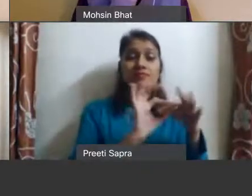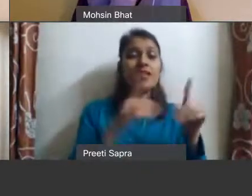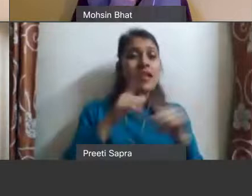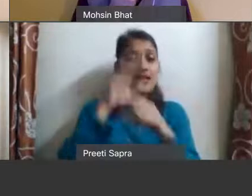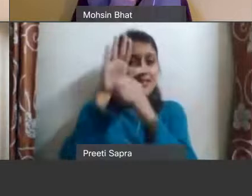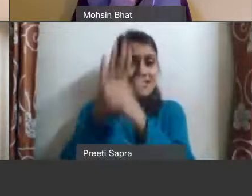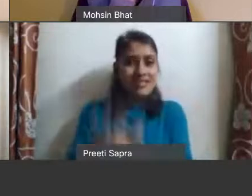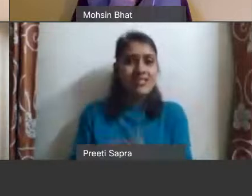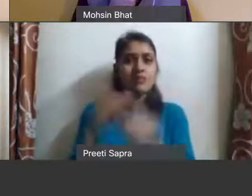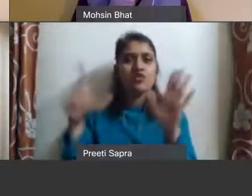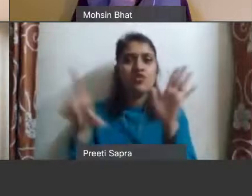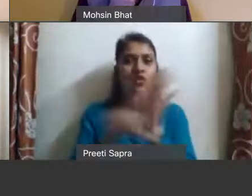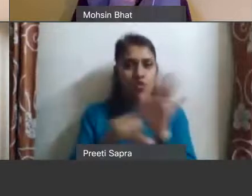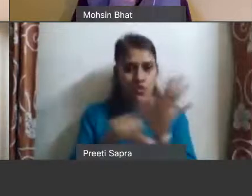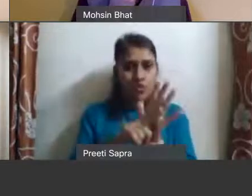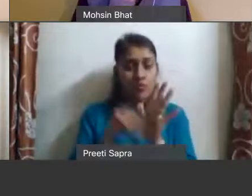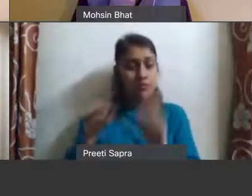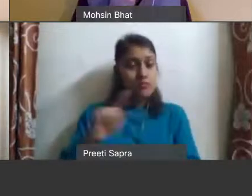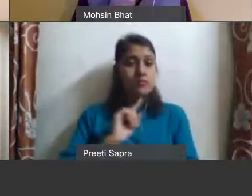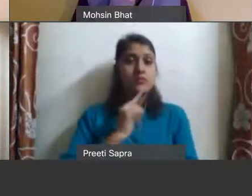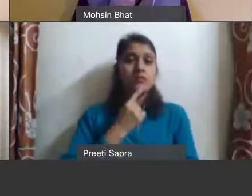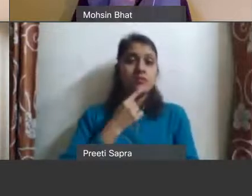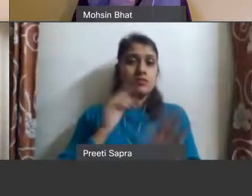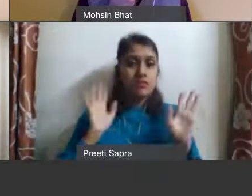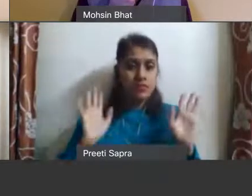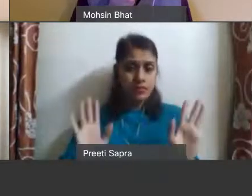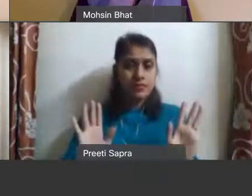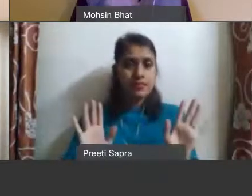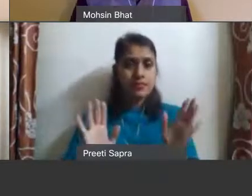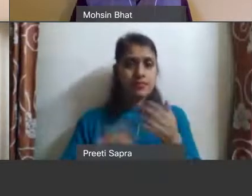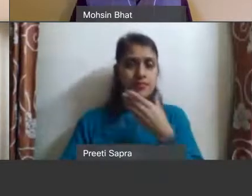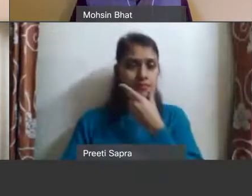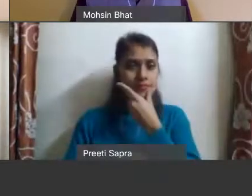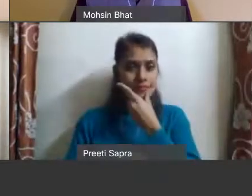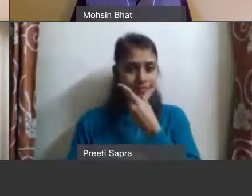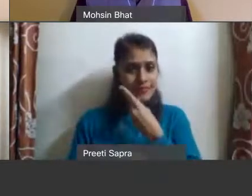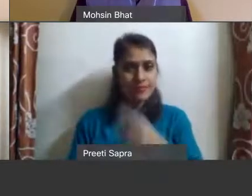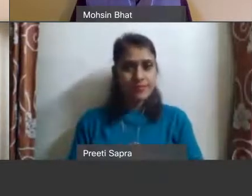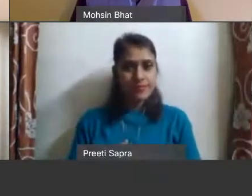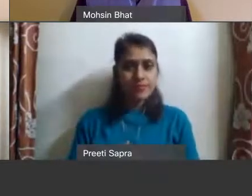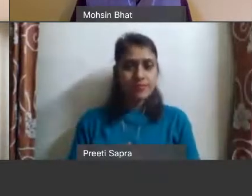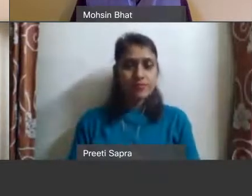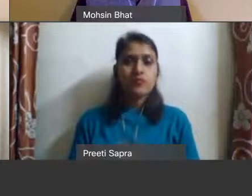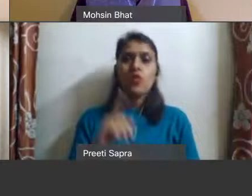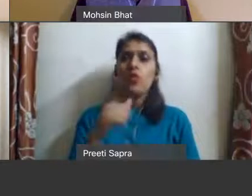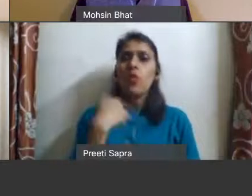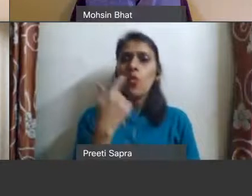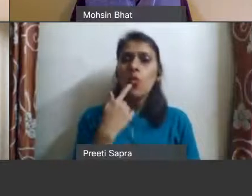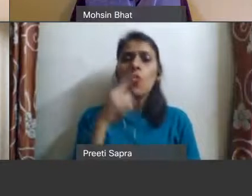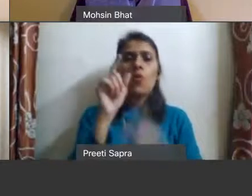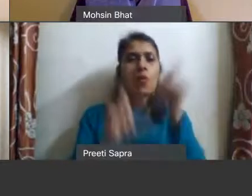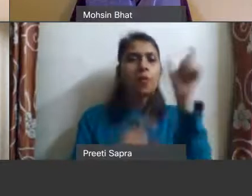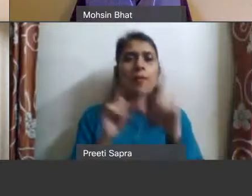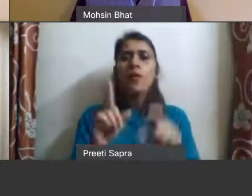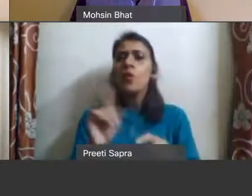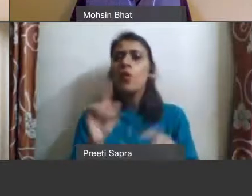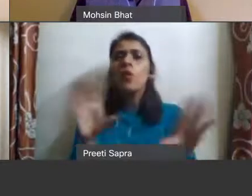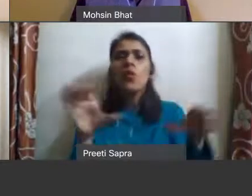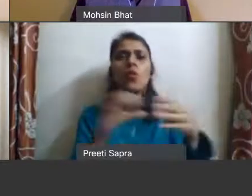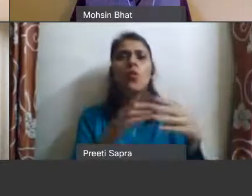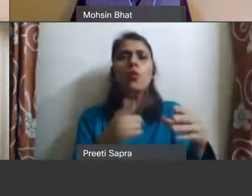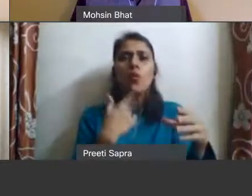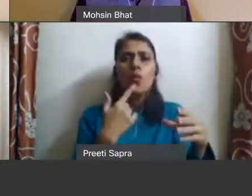law, I think it has some really serious implications. The obvious implication is who are the people, which groups are